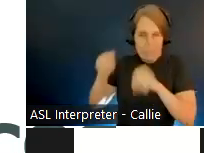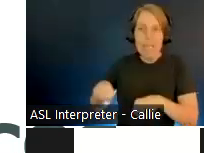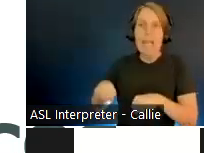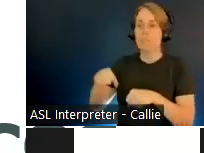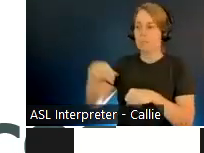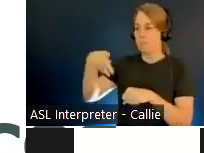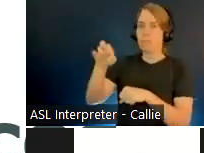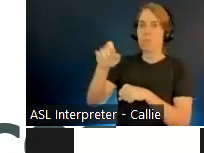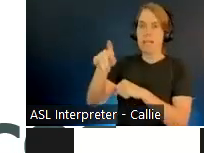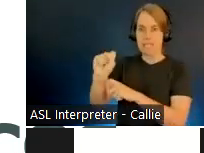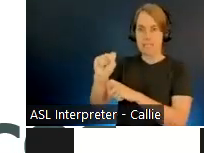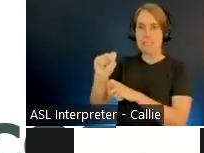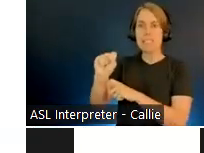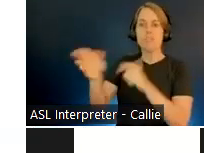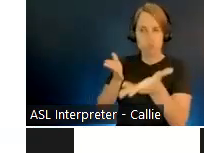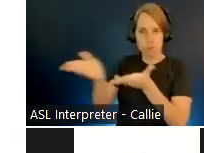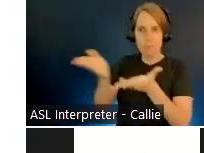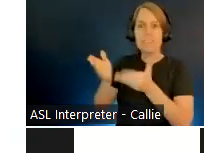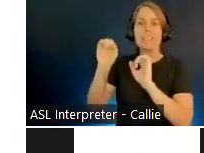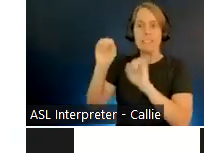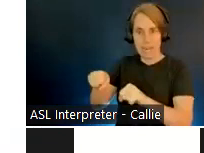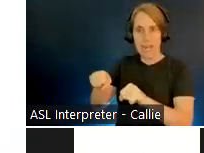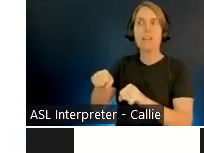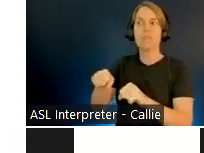pre-eds. Next slide, please.